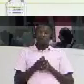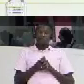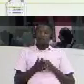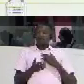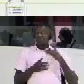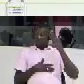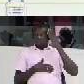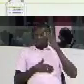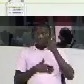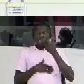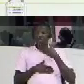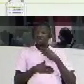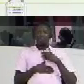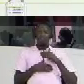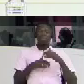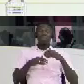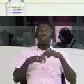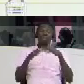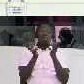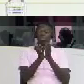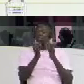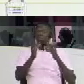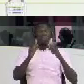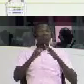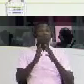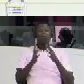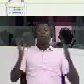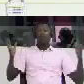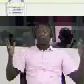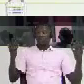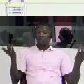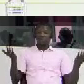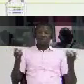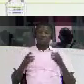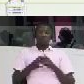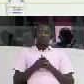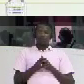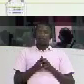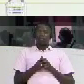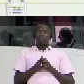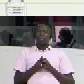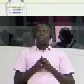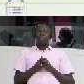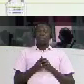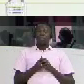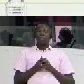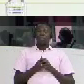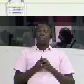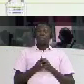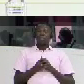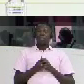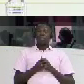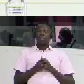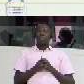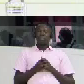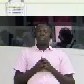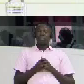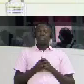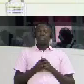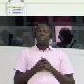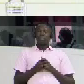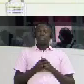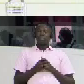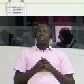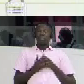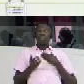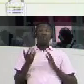rëy. Well, you know, my head there, the fact is that the branches are many. Dama am question